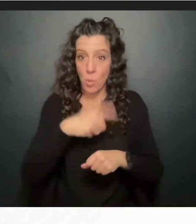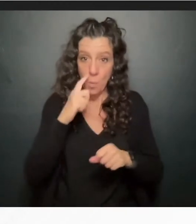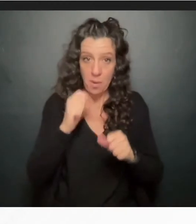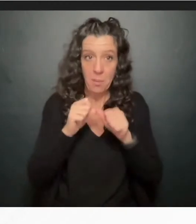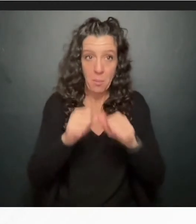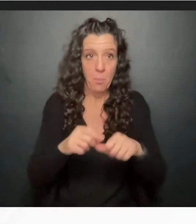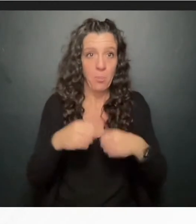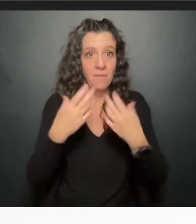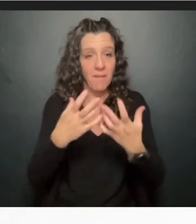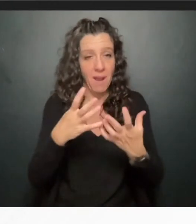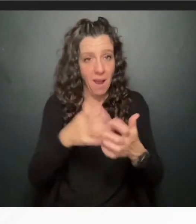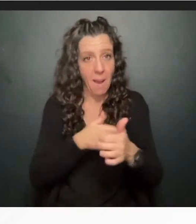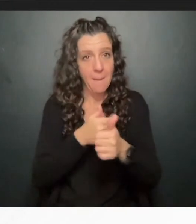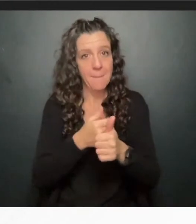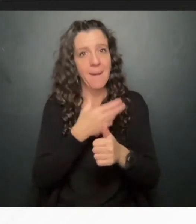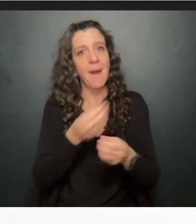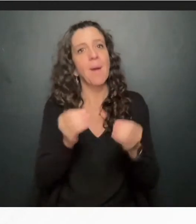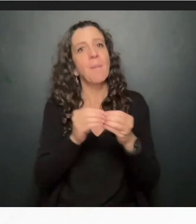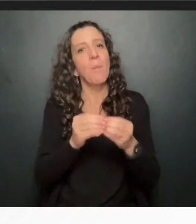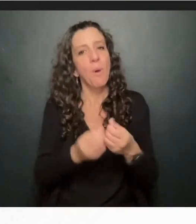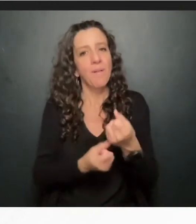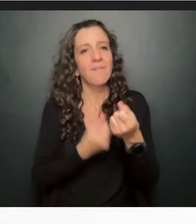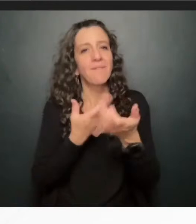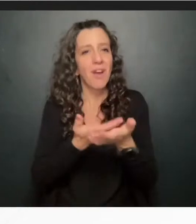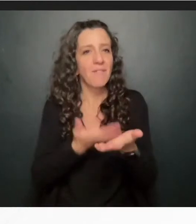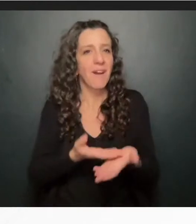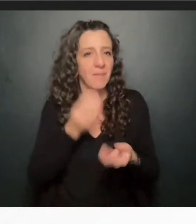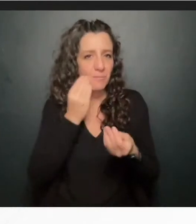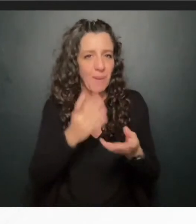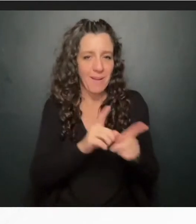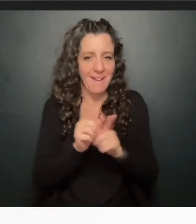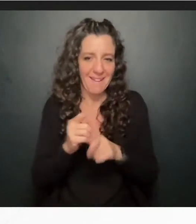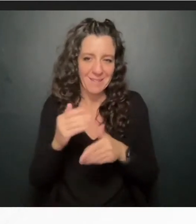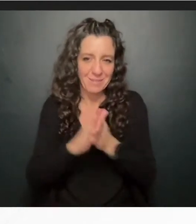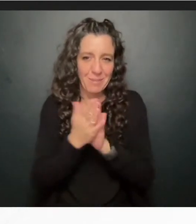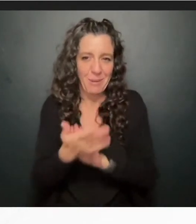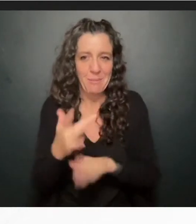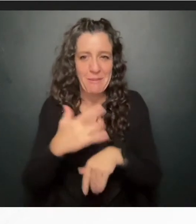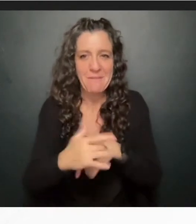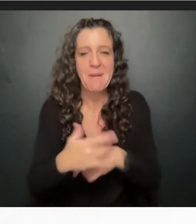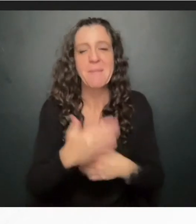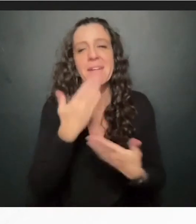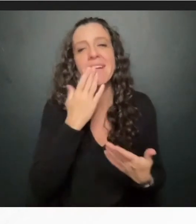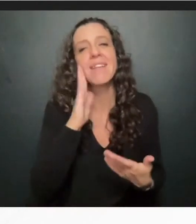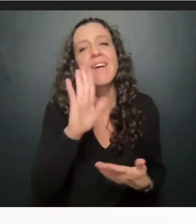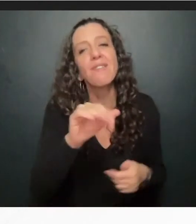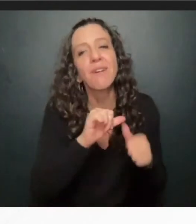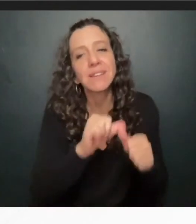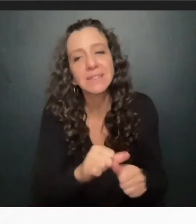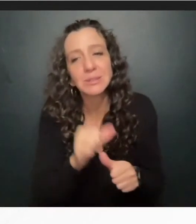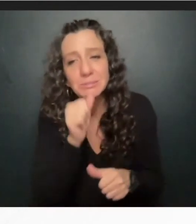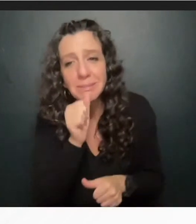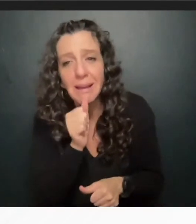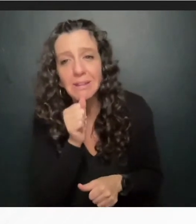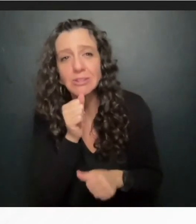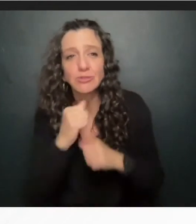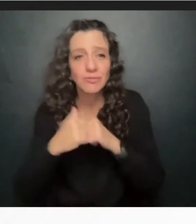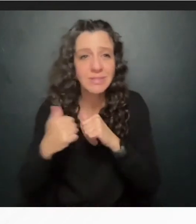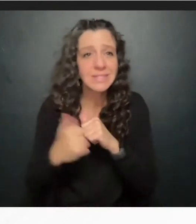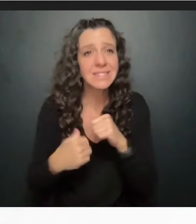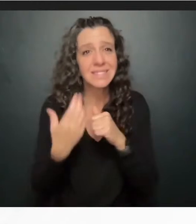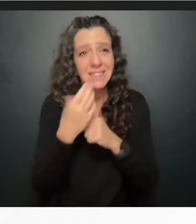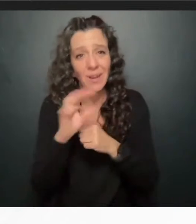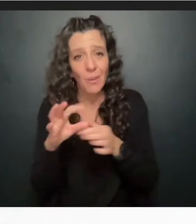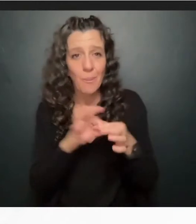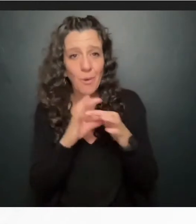verified information as it becomes available. Thank you for your continued patience, resilience, and cooperation.